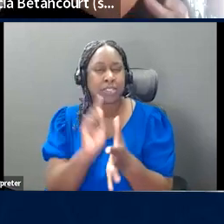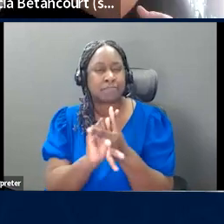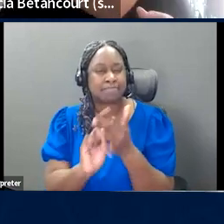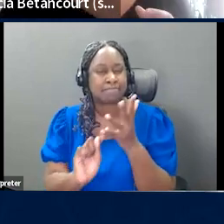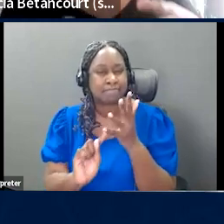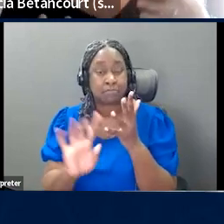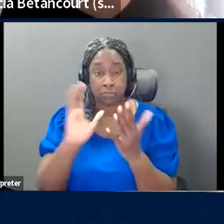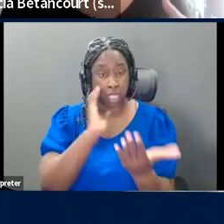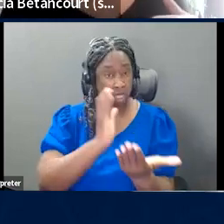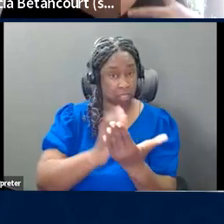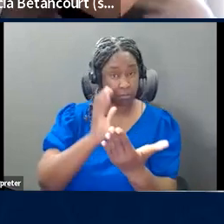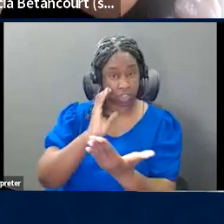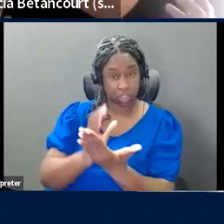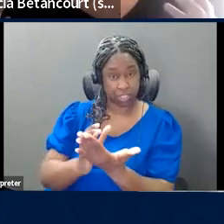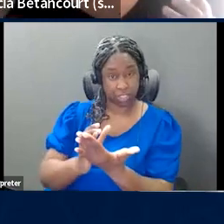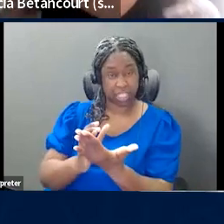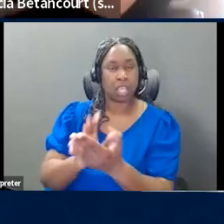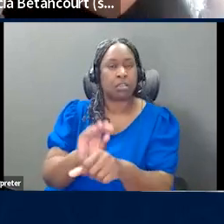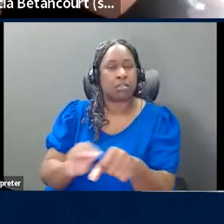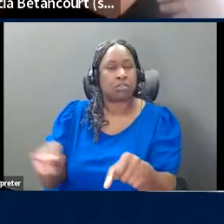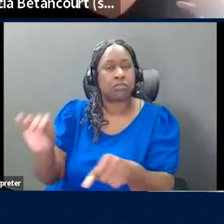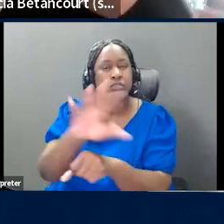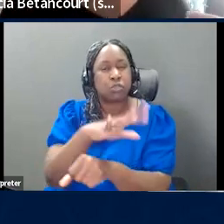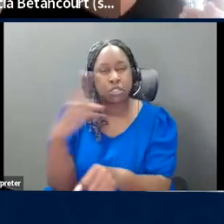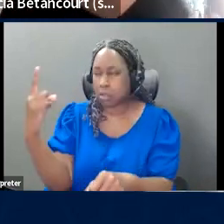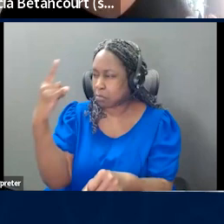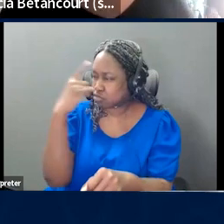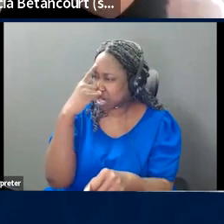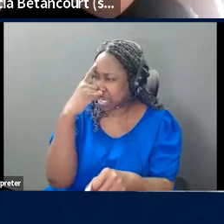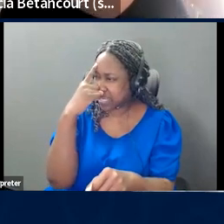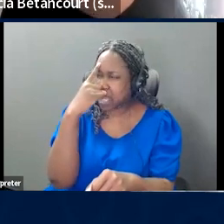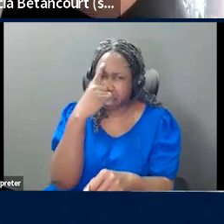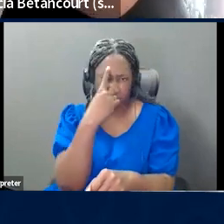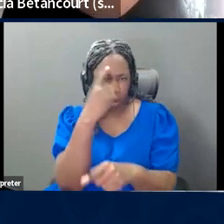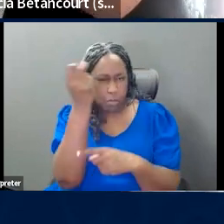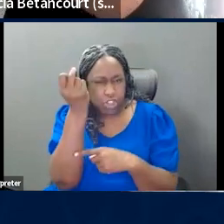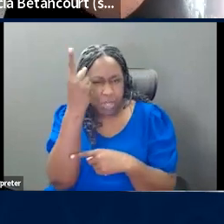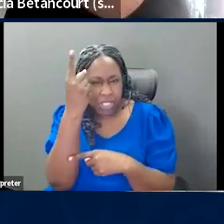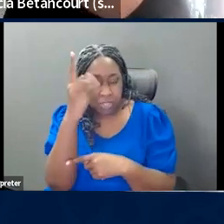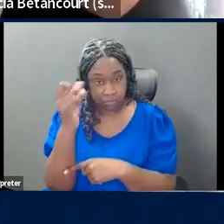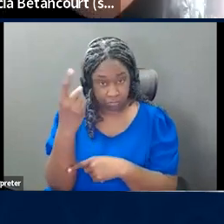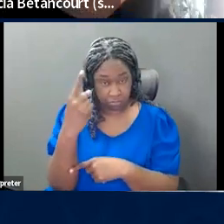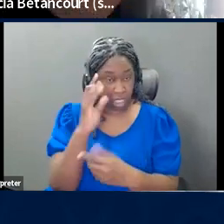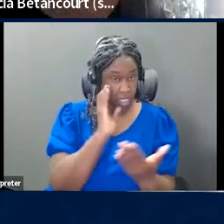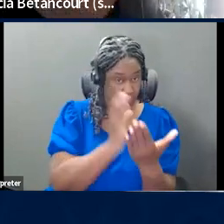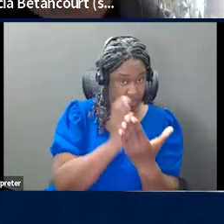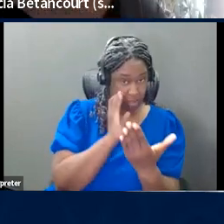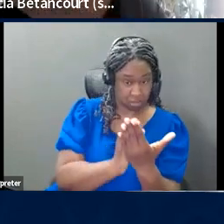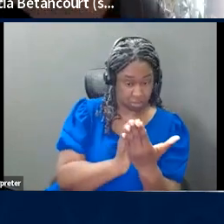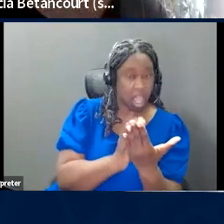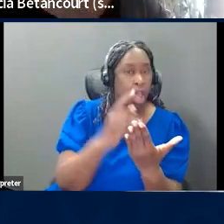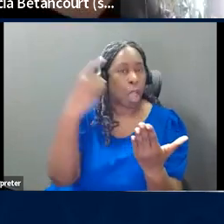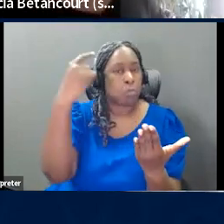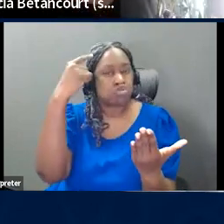the images shape our perceptions. Our brains process images a lot faster than they process